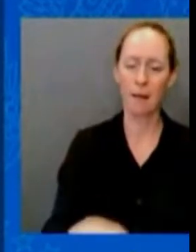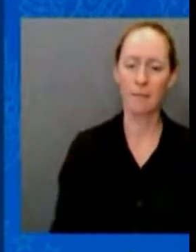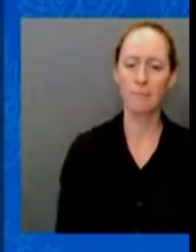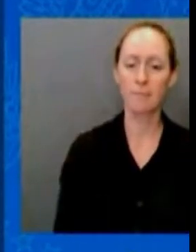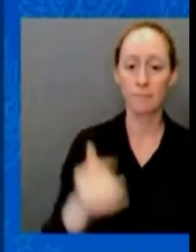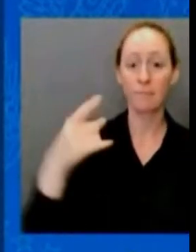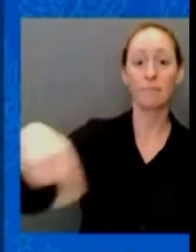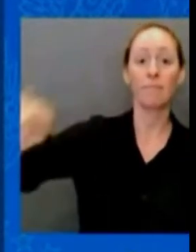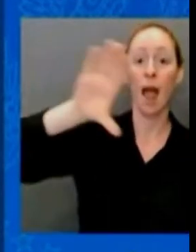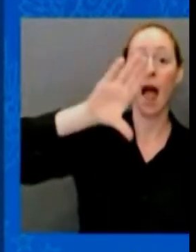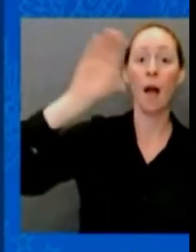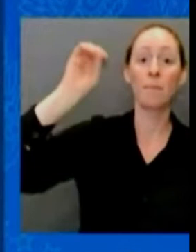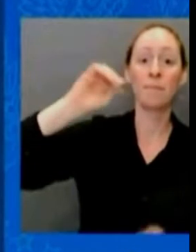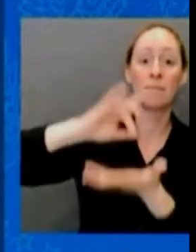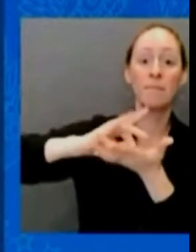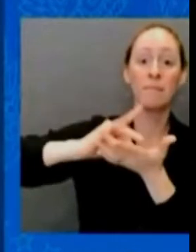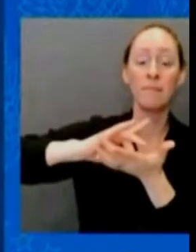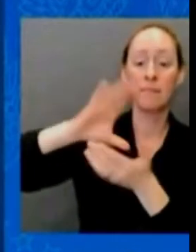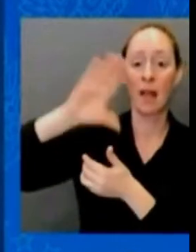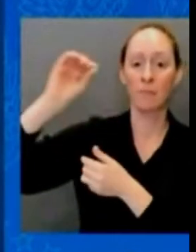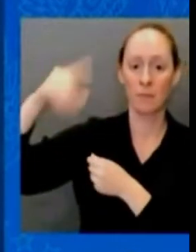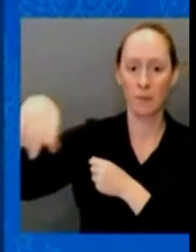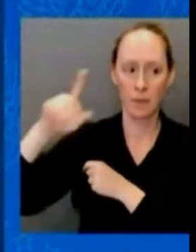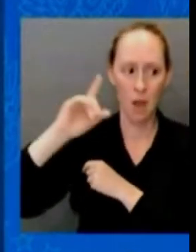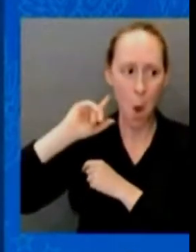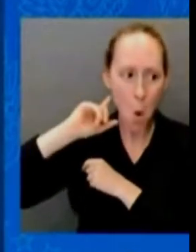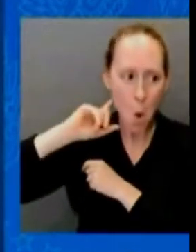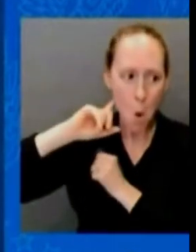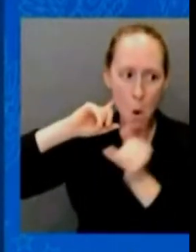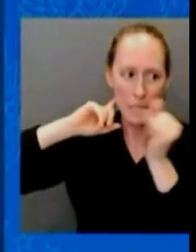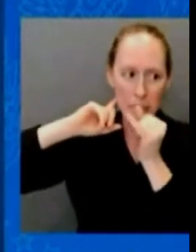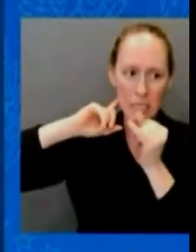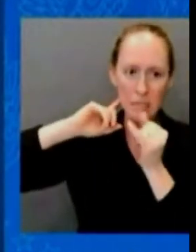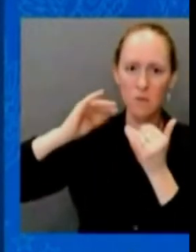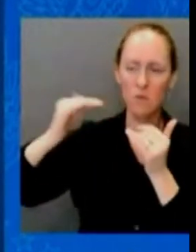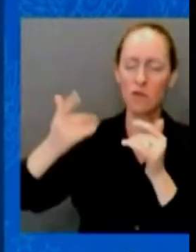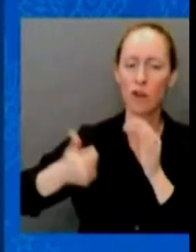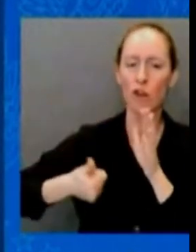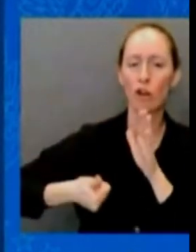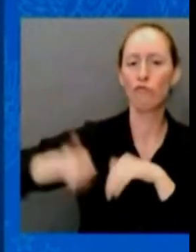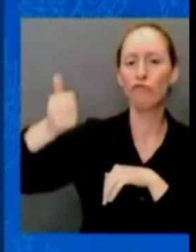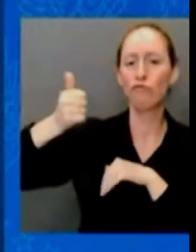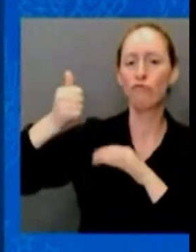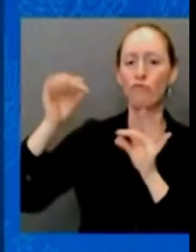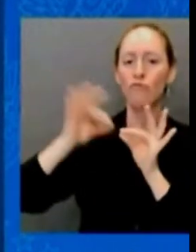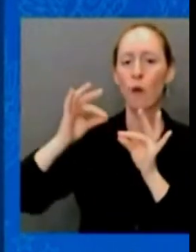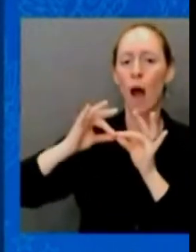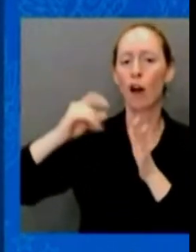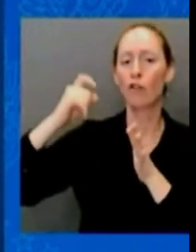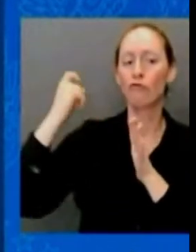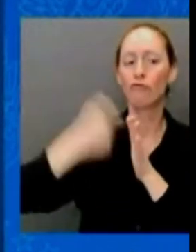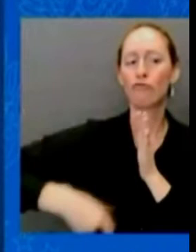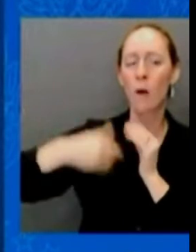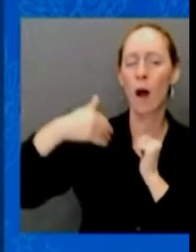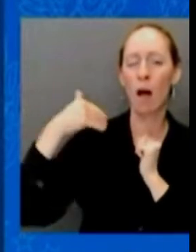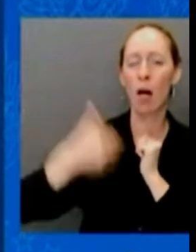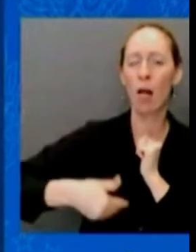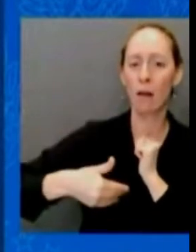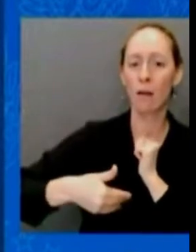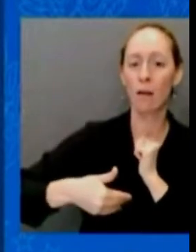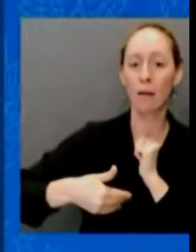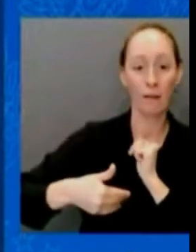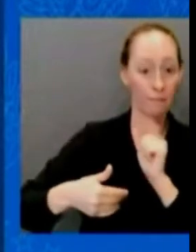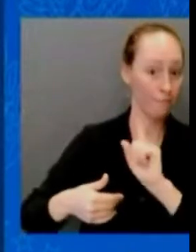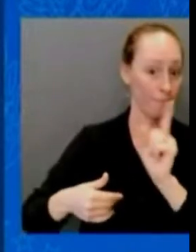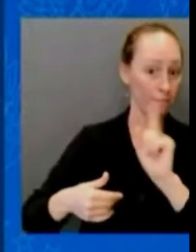difference. Because there's no rationale for it, unless they can prove they engage in additional research to improve the